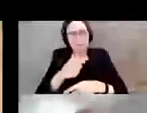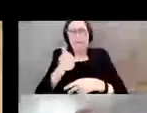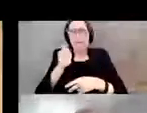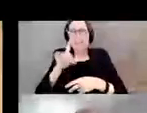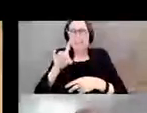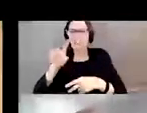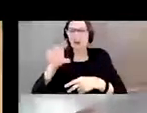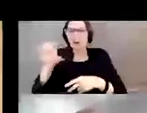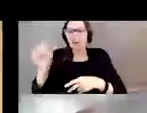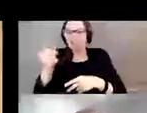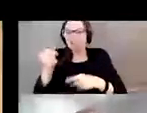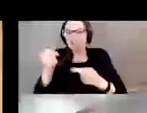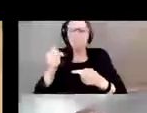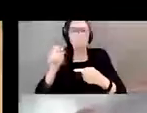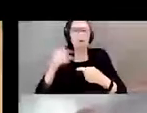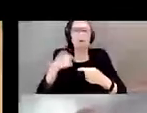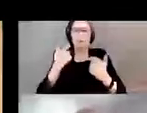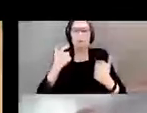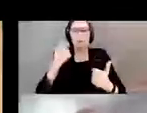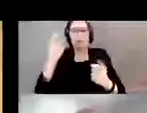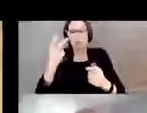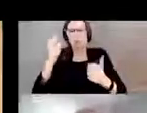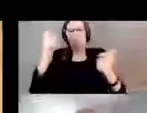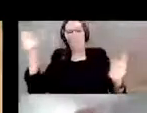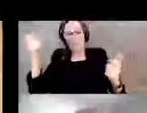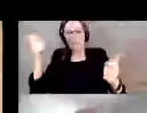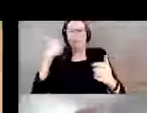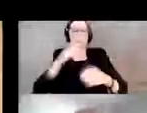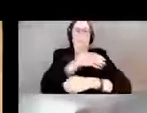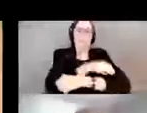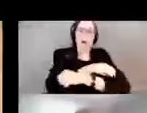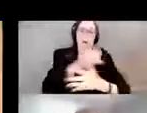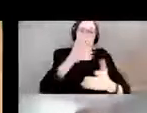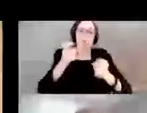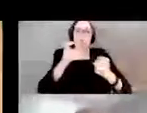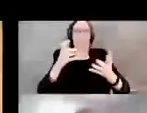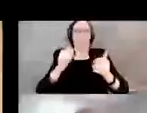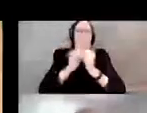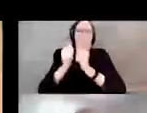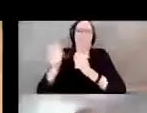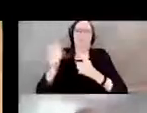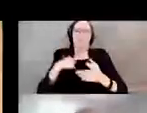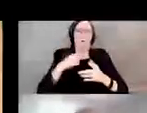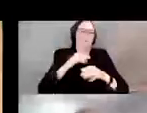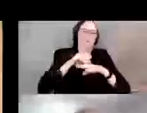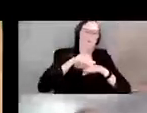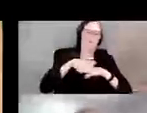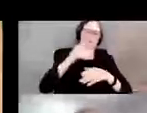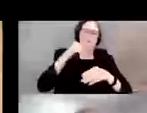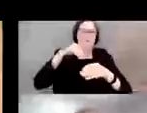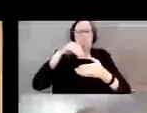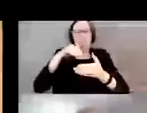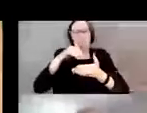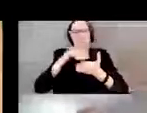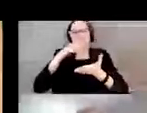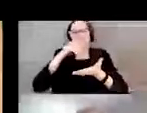two major imperial powers competing for influence and territory inside Central Asia. In